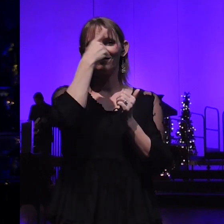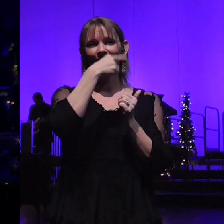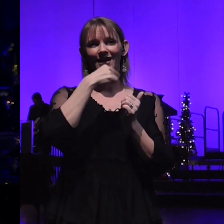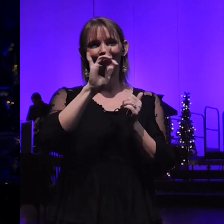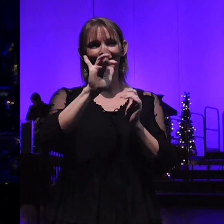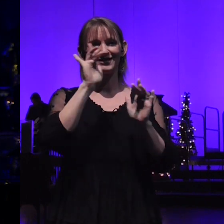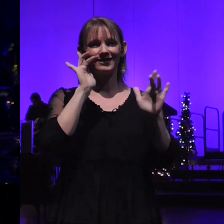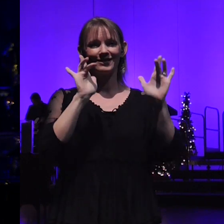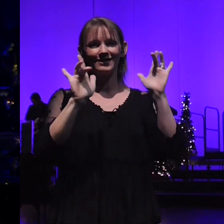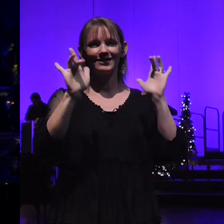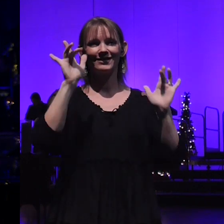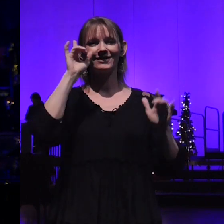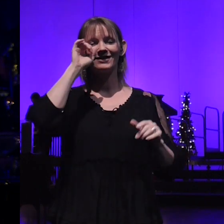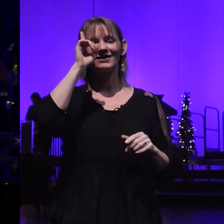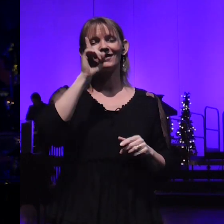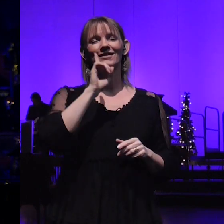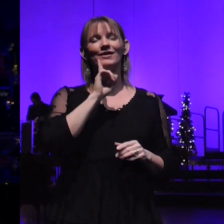face.